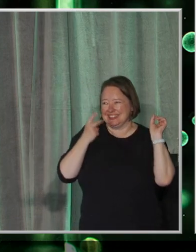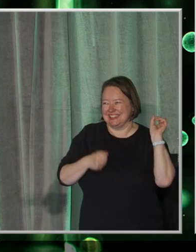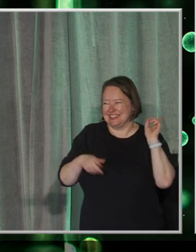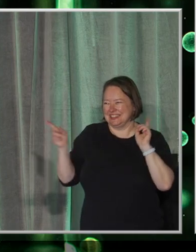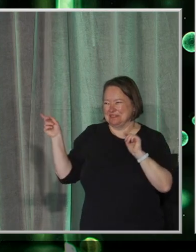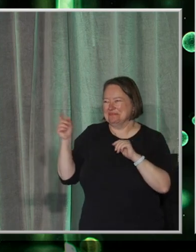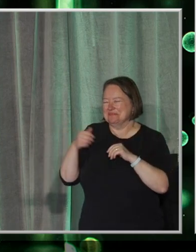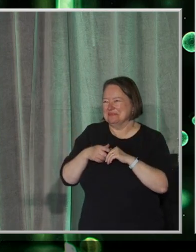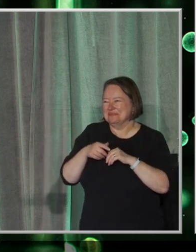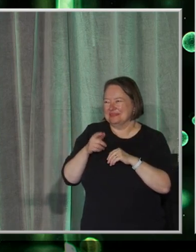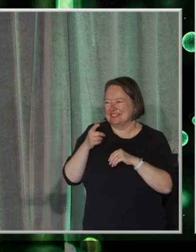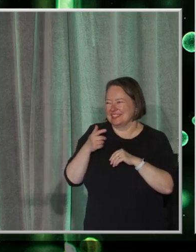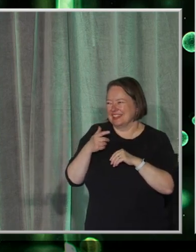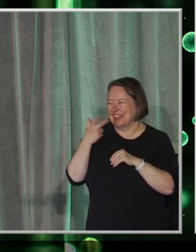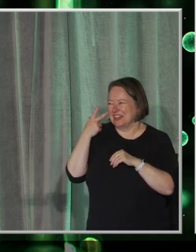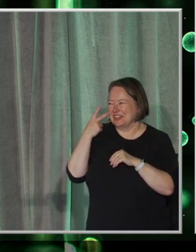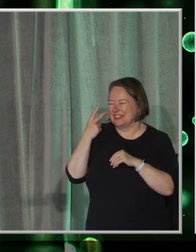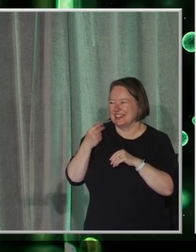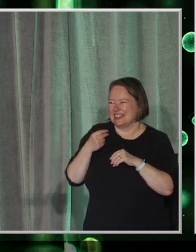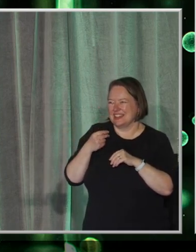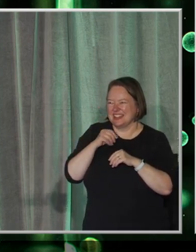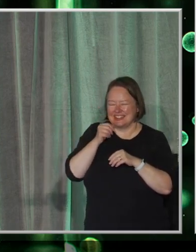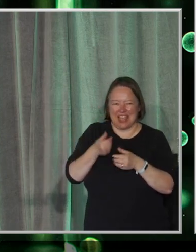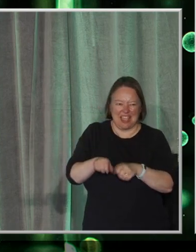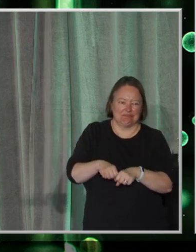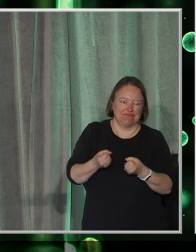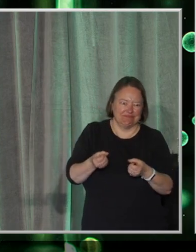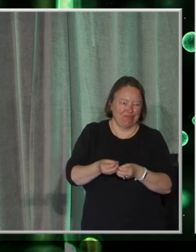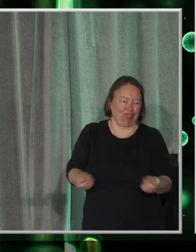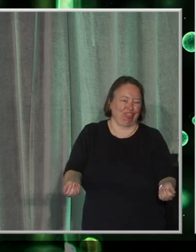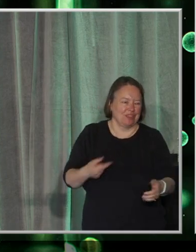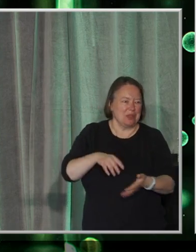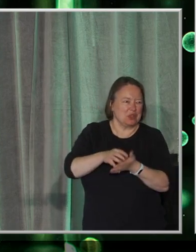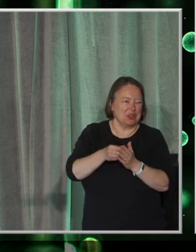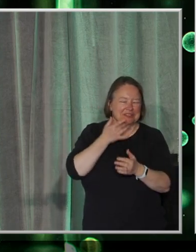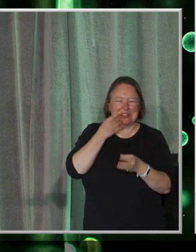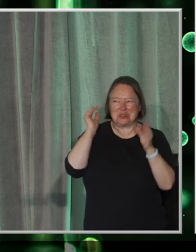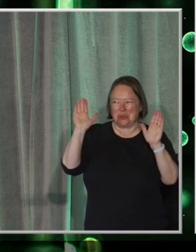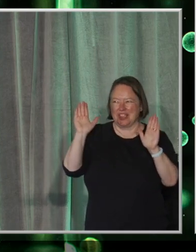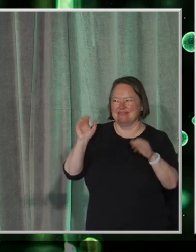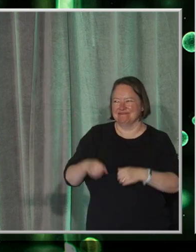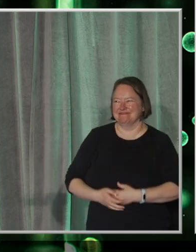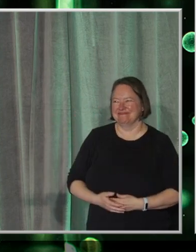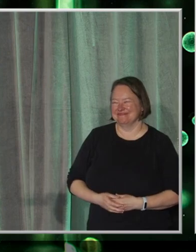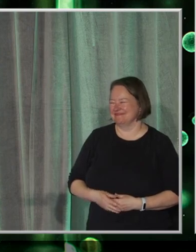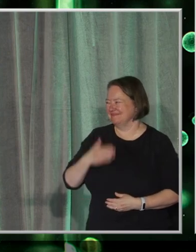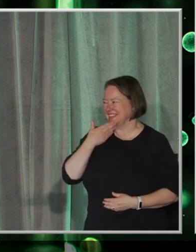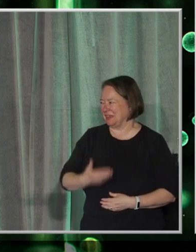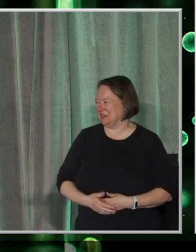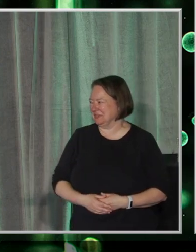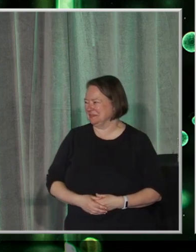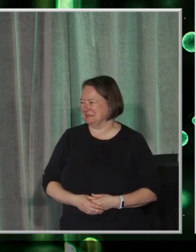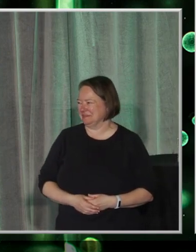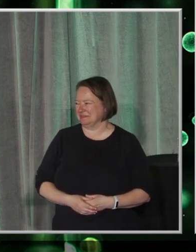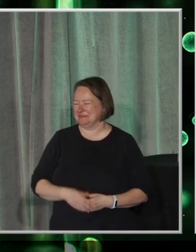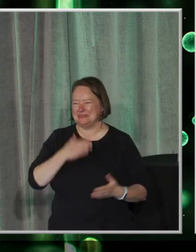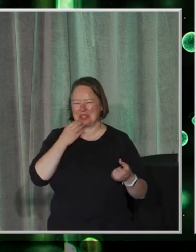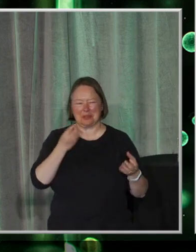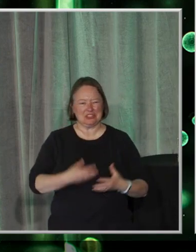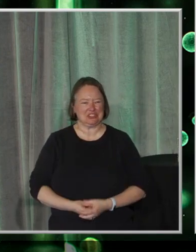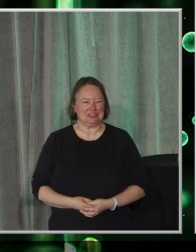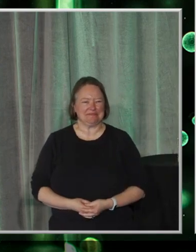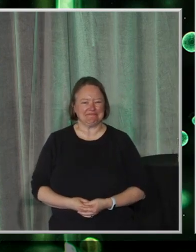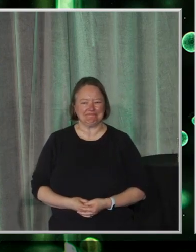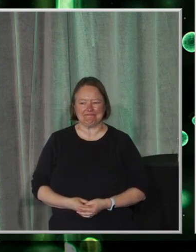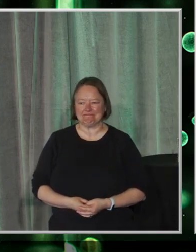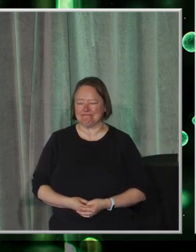an insect in it with particles or whatever. So the cookies were great, actually. Yeah. Great. Thank you. Thank you very much.